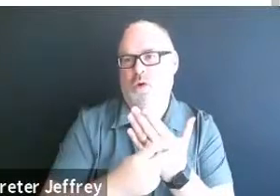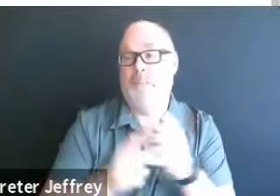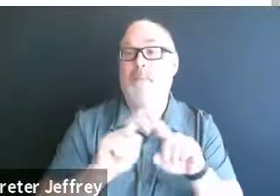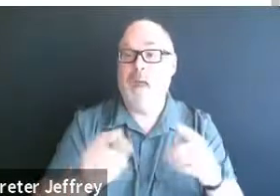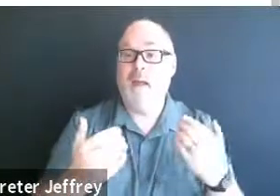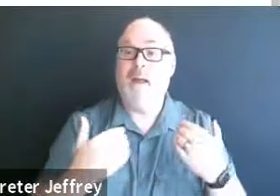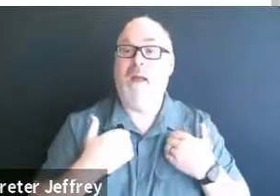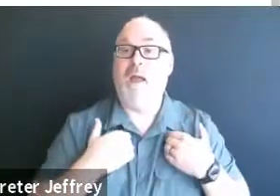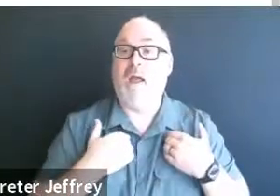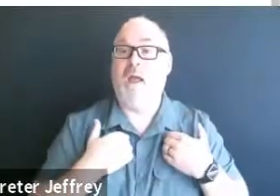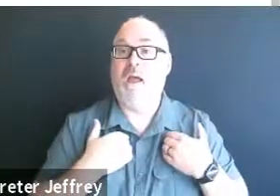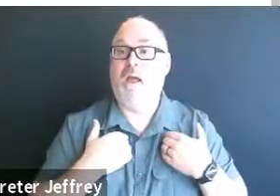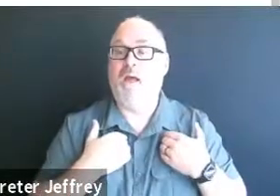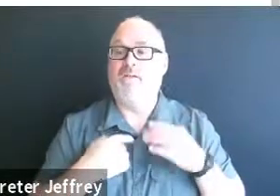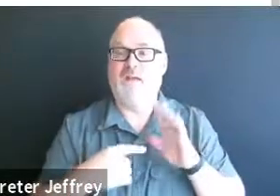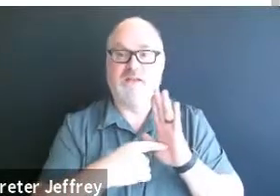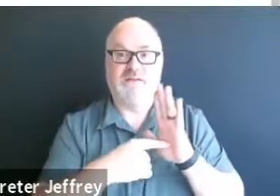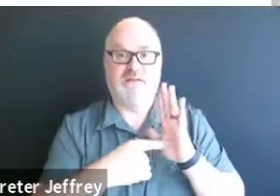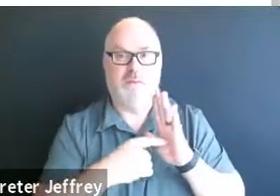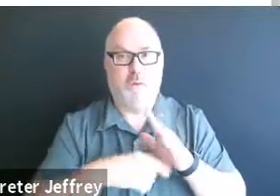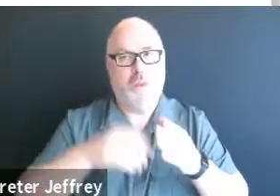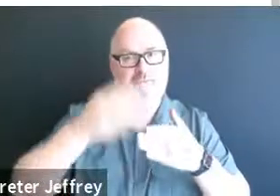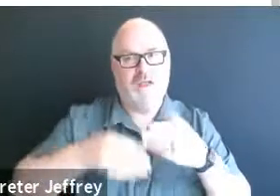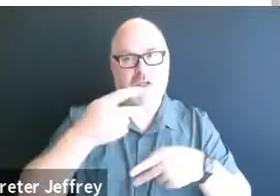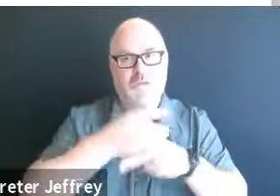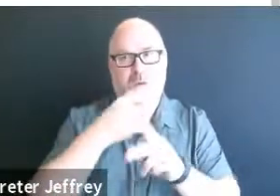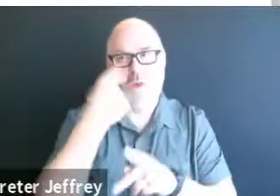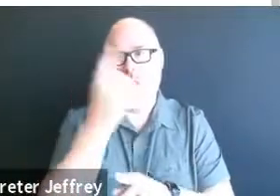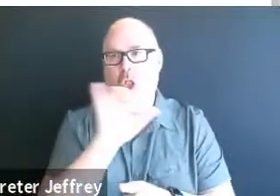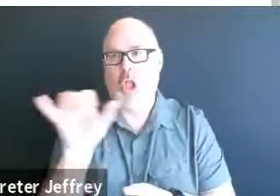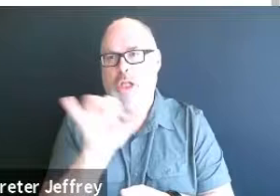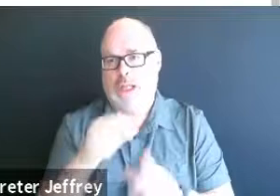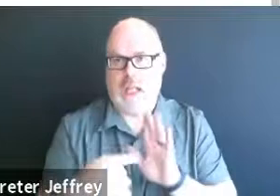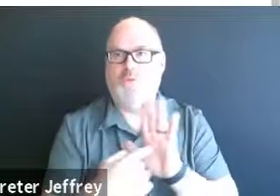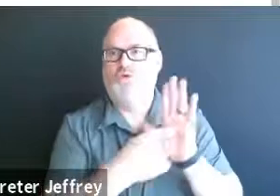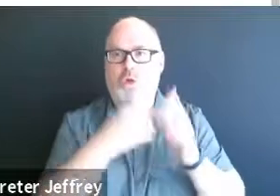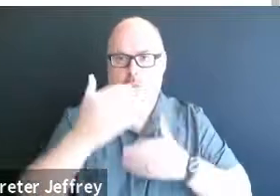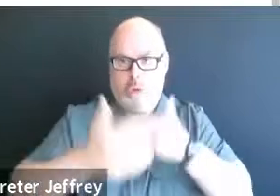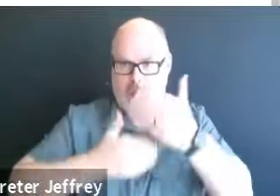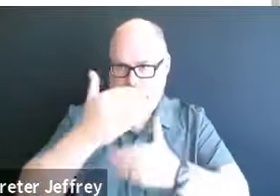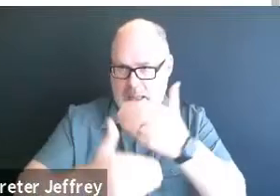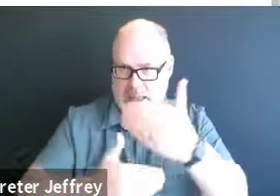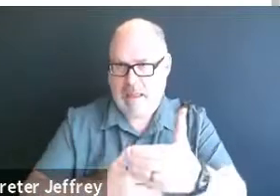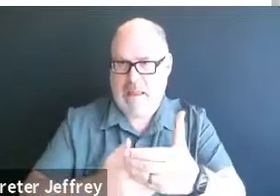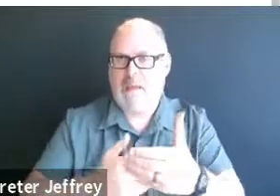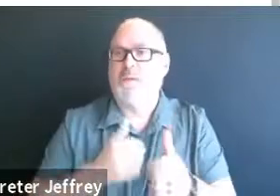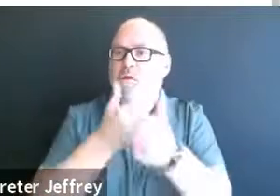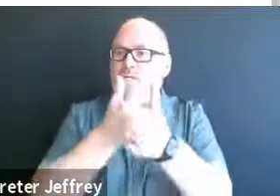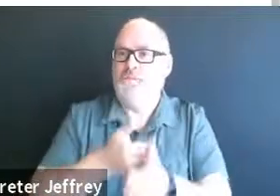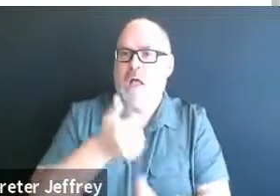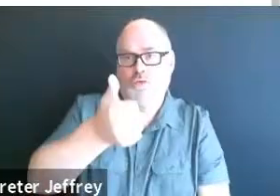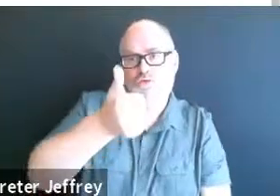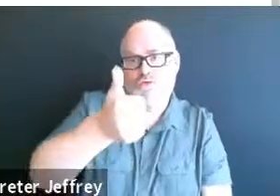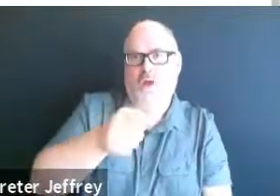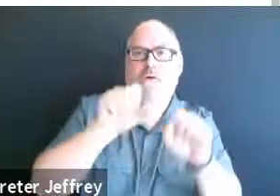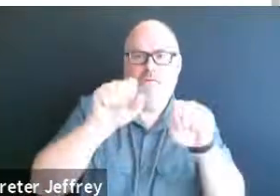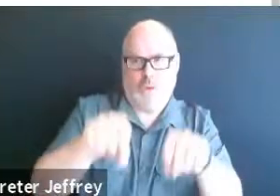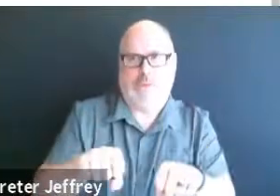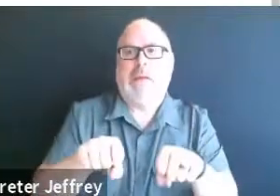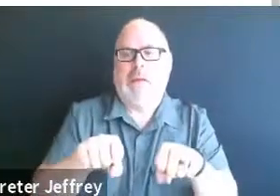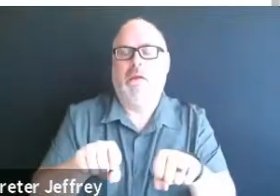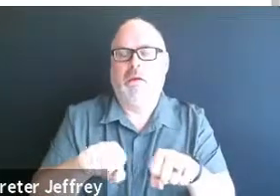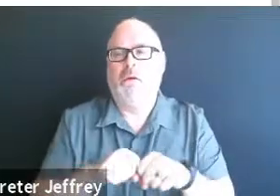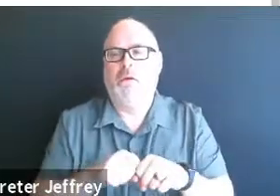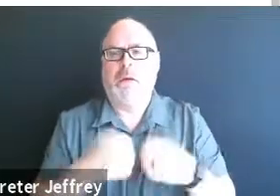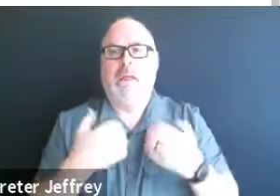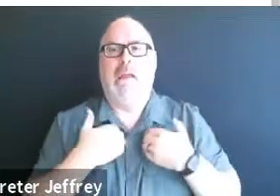But I do have an example of what the finished product will look like. So I will go through these steps, and then when you follow these steps, you too will be able to